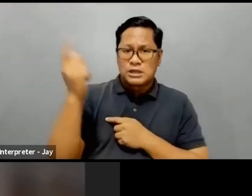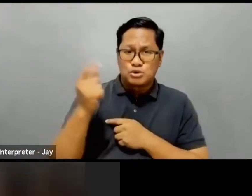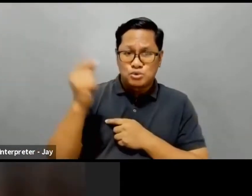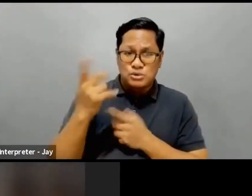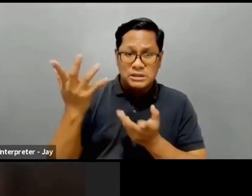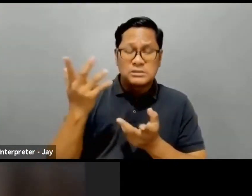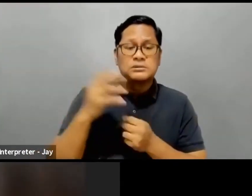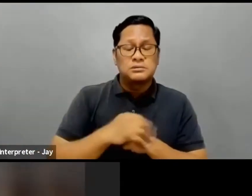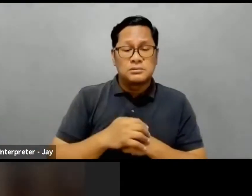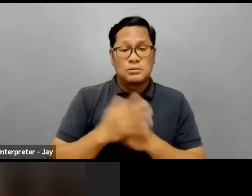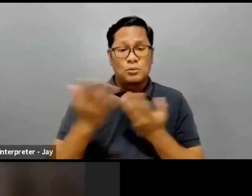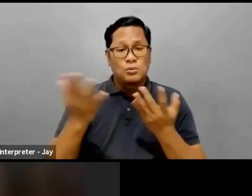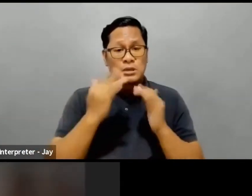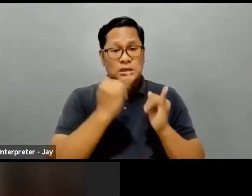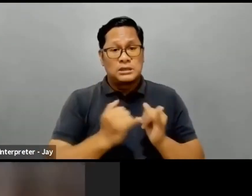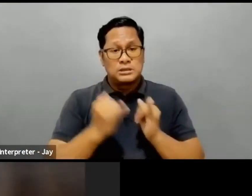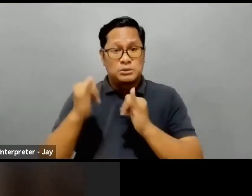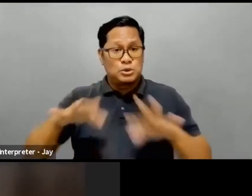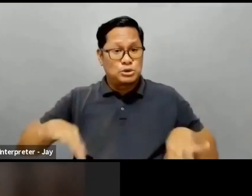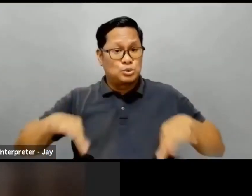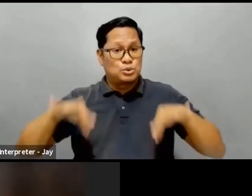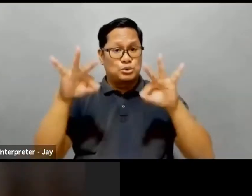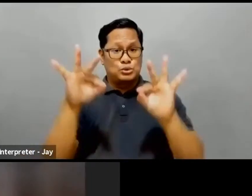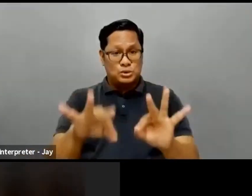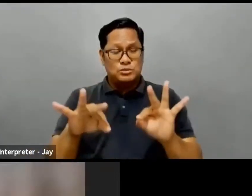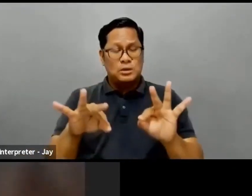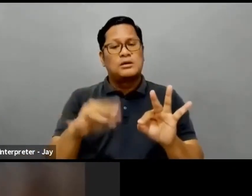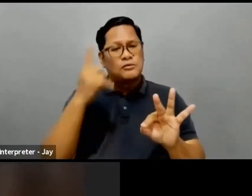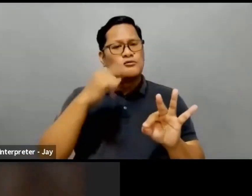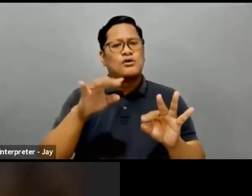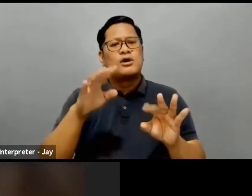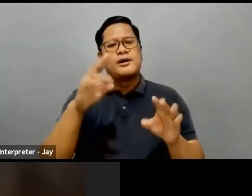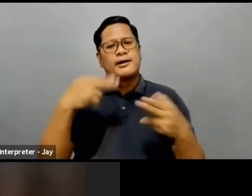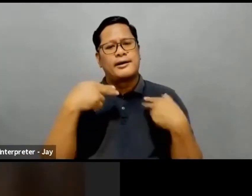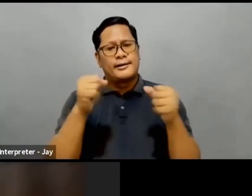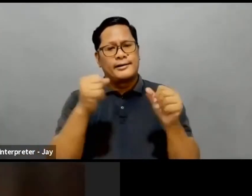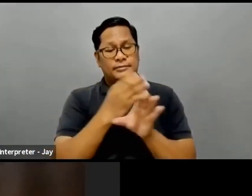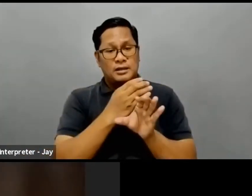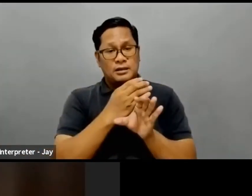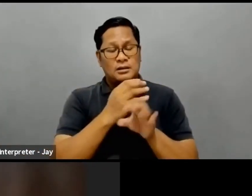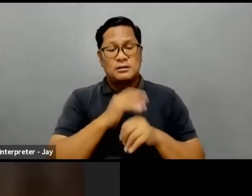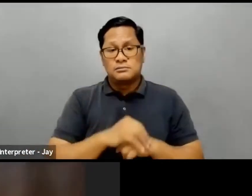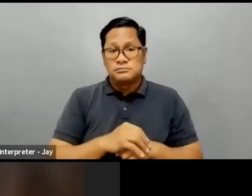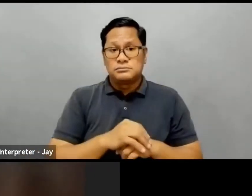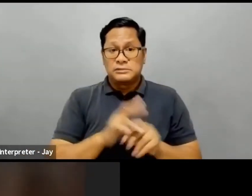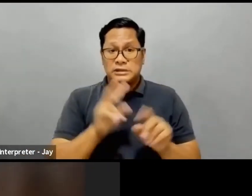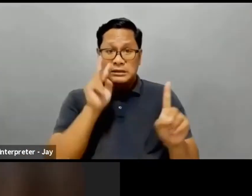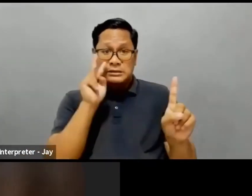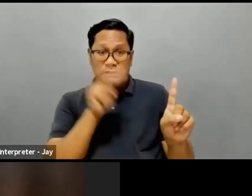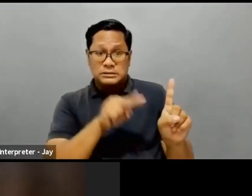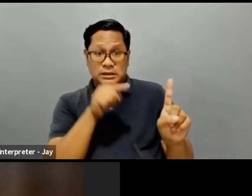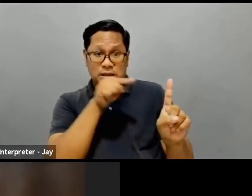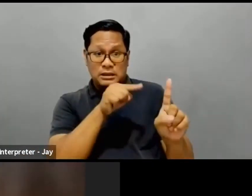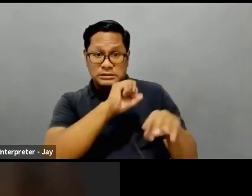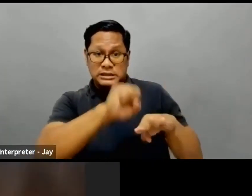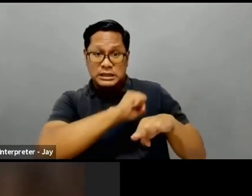Where individuals contribute towards their healthcare. Tapos kung titignan mo ang